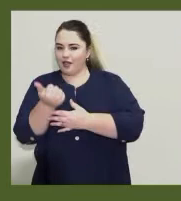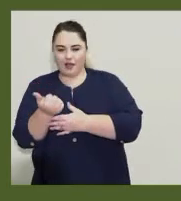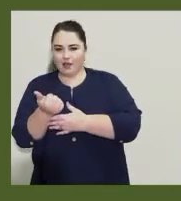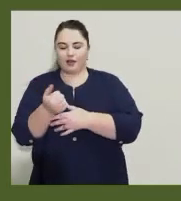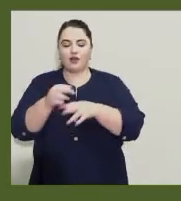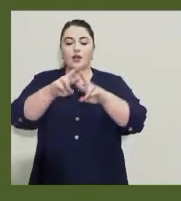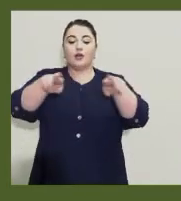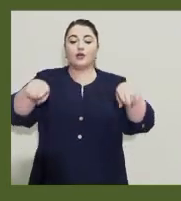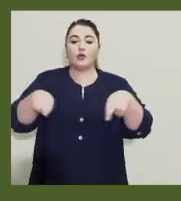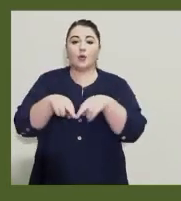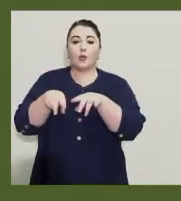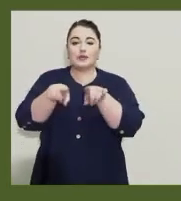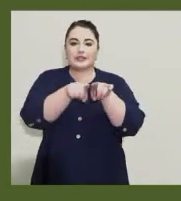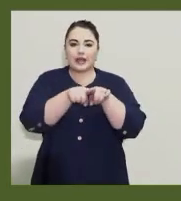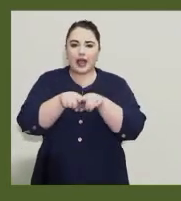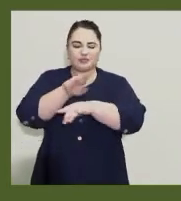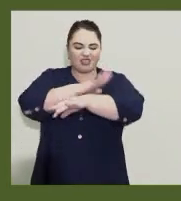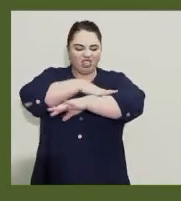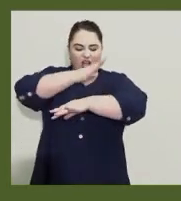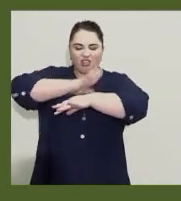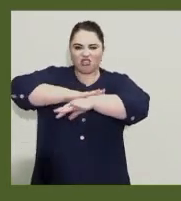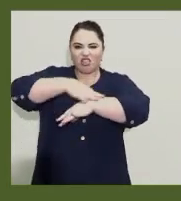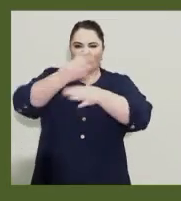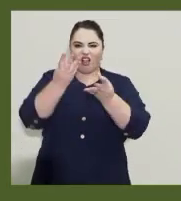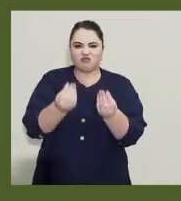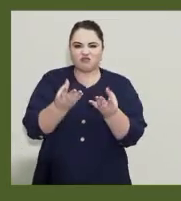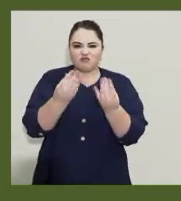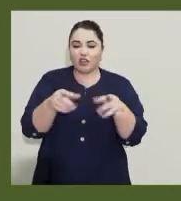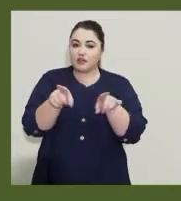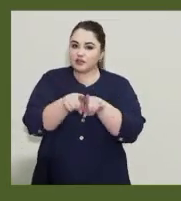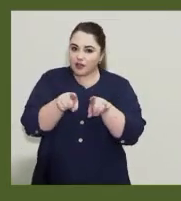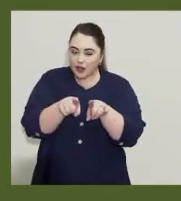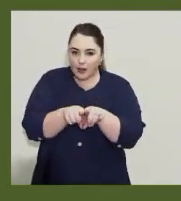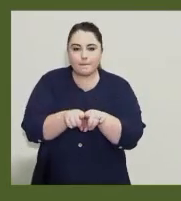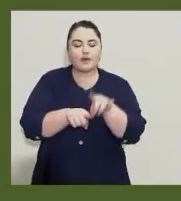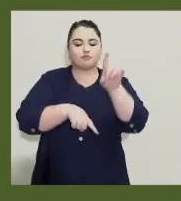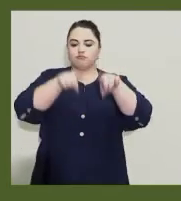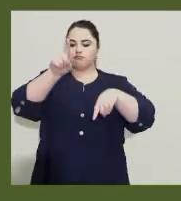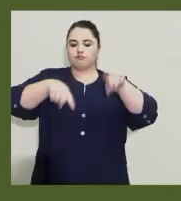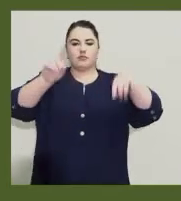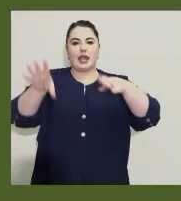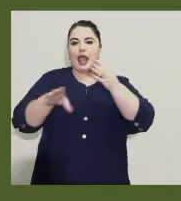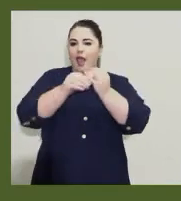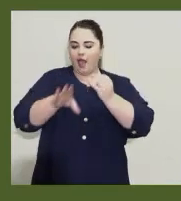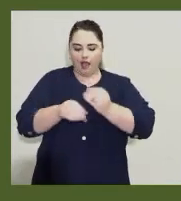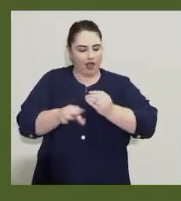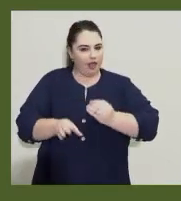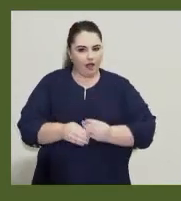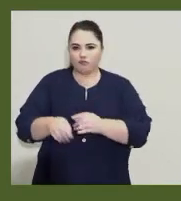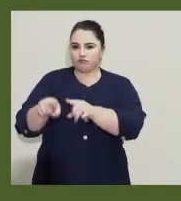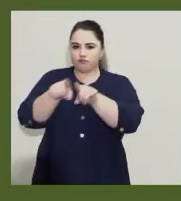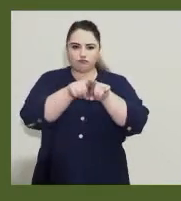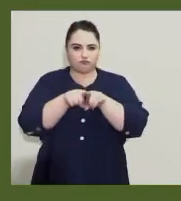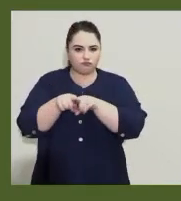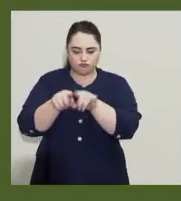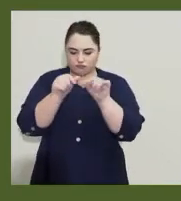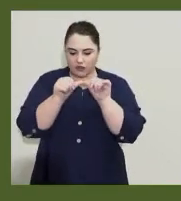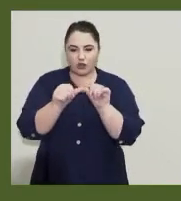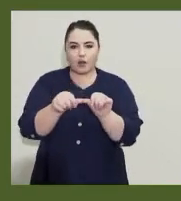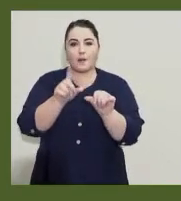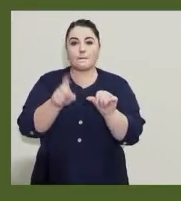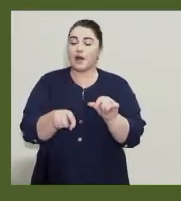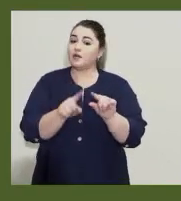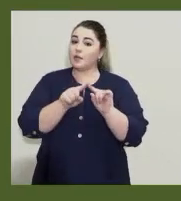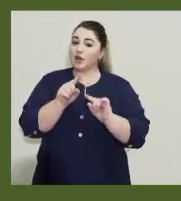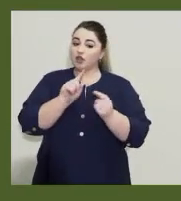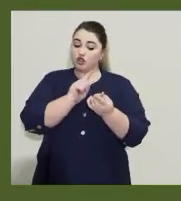others. He must keep the same room, the same humidity in the room, the same wind, and you can add many things that he must keep the